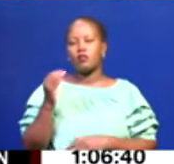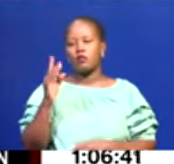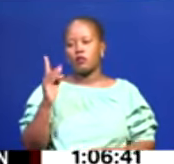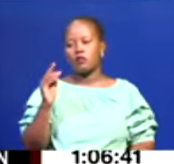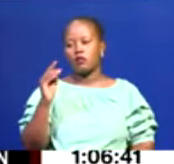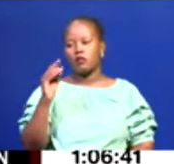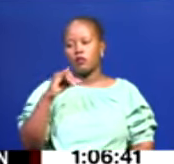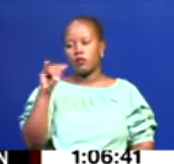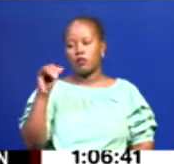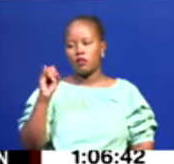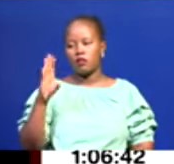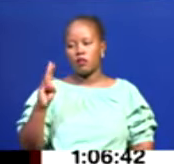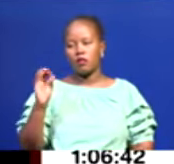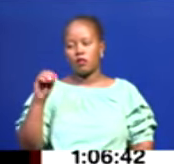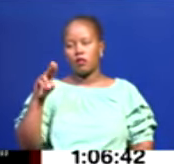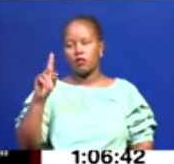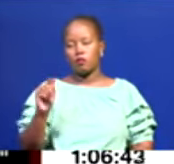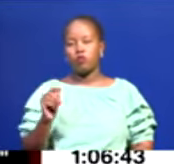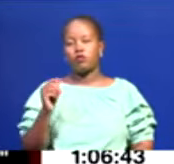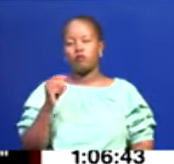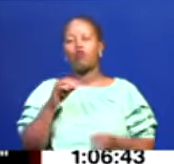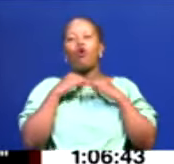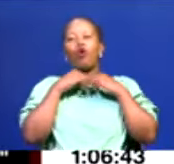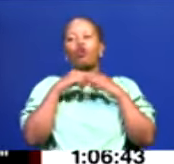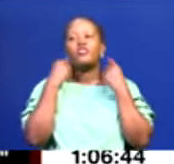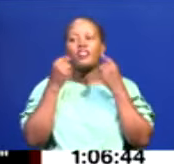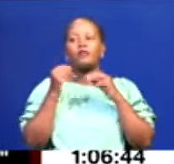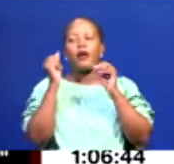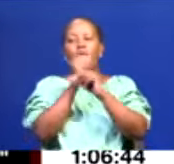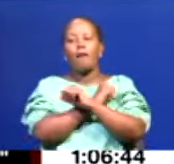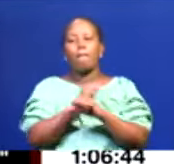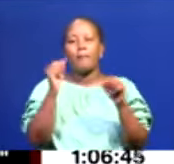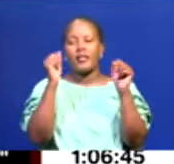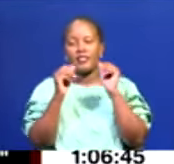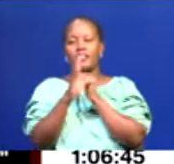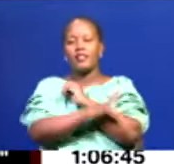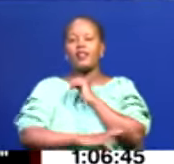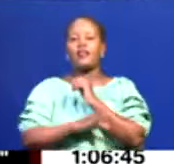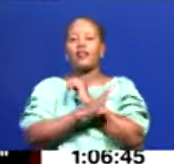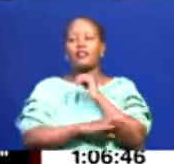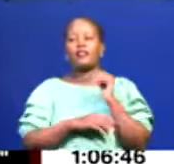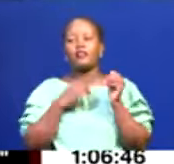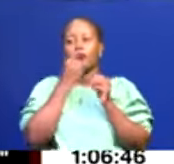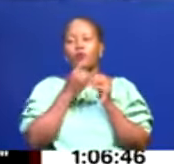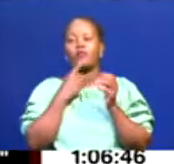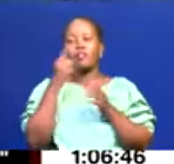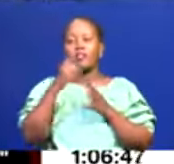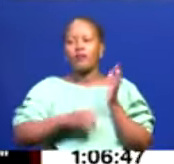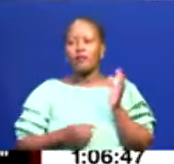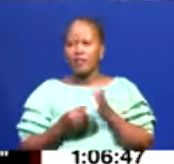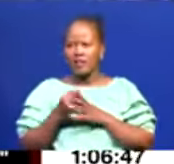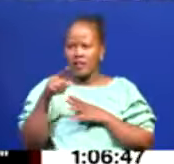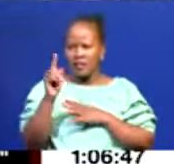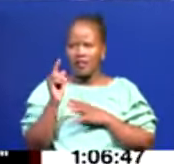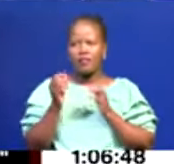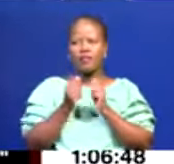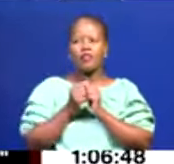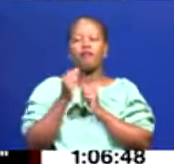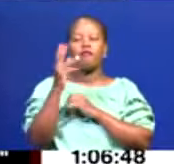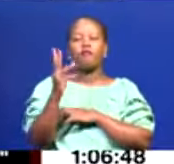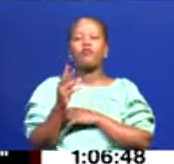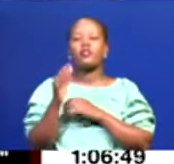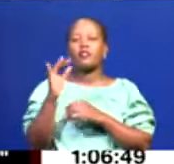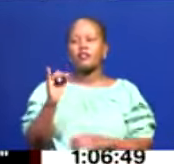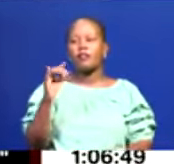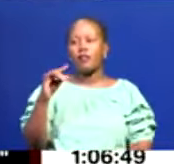hosted by Djibouti President Ismail Omar Guelleh. He will later participate in the 14th IGAD Ordinary